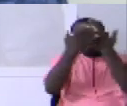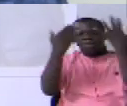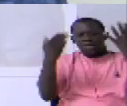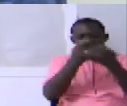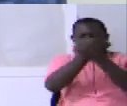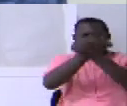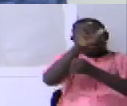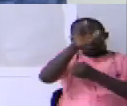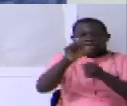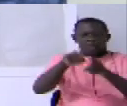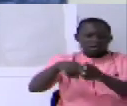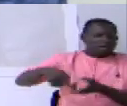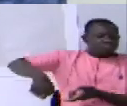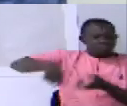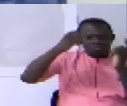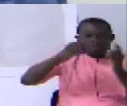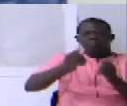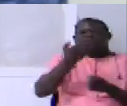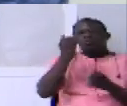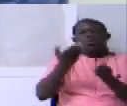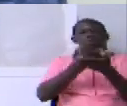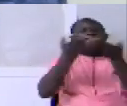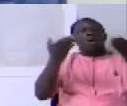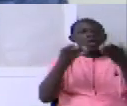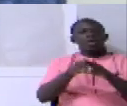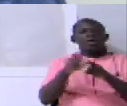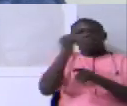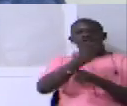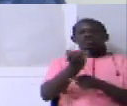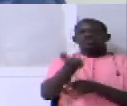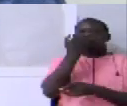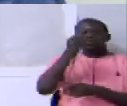throwing away the food is because the food is bad?